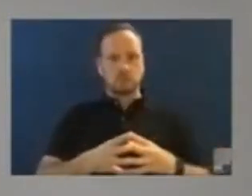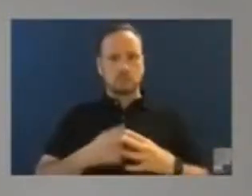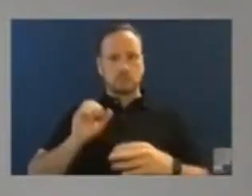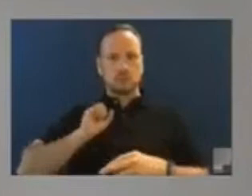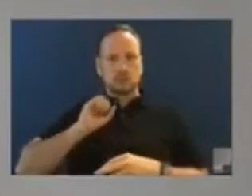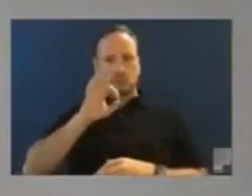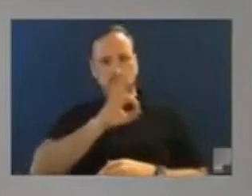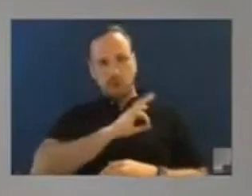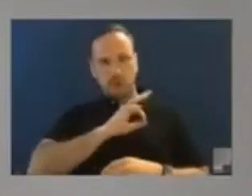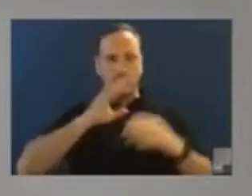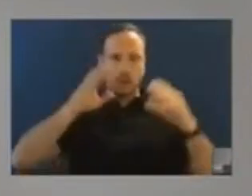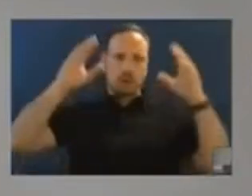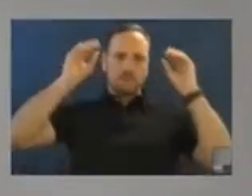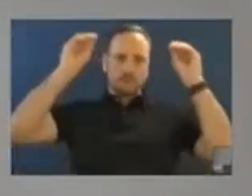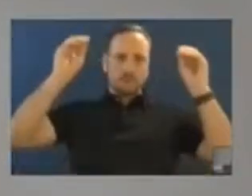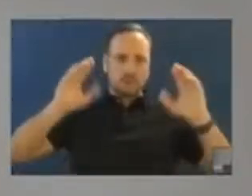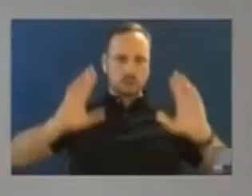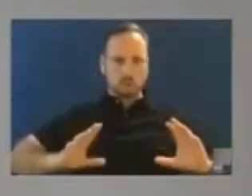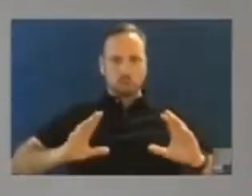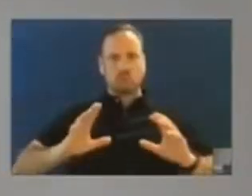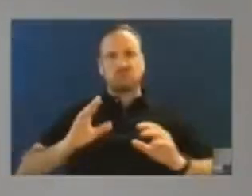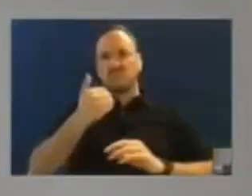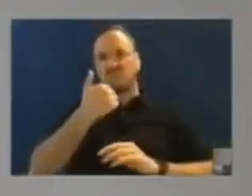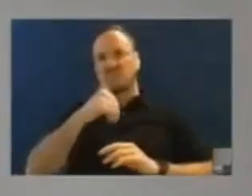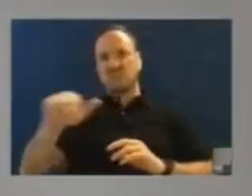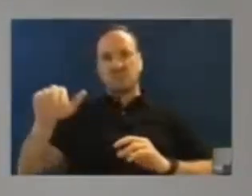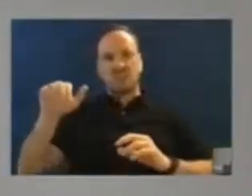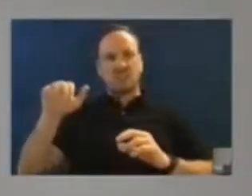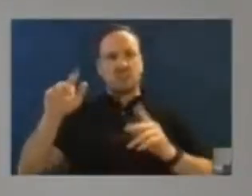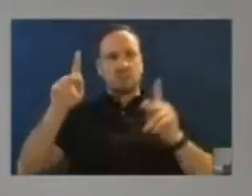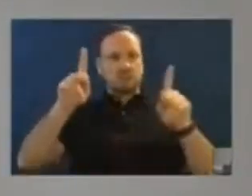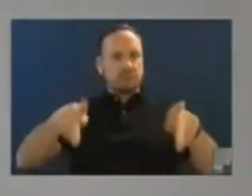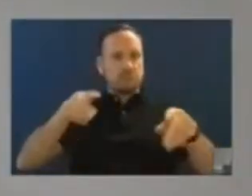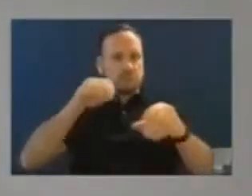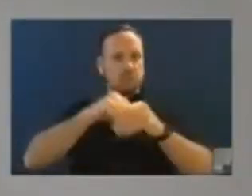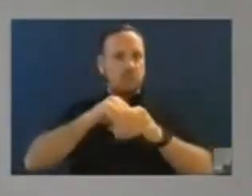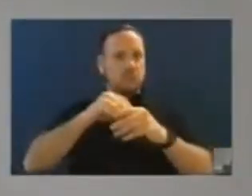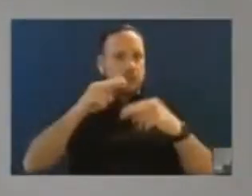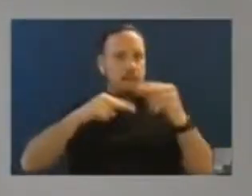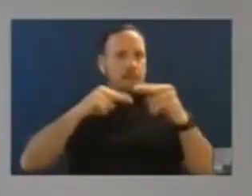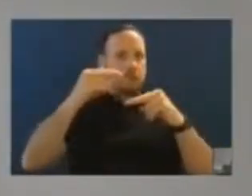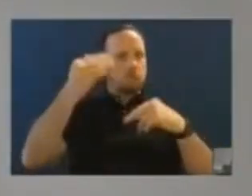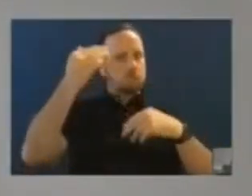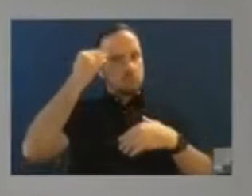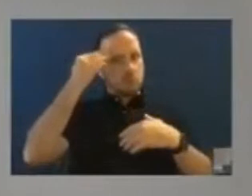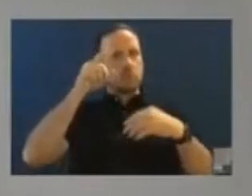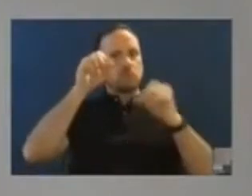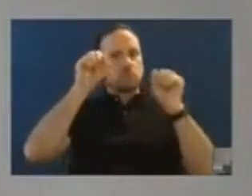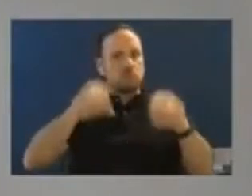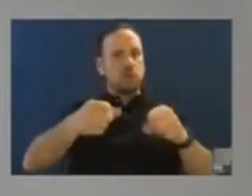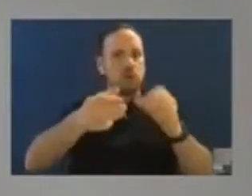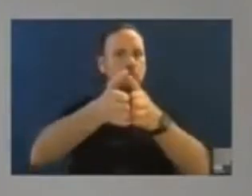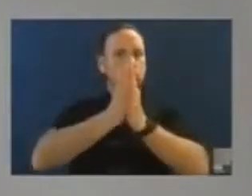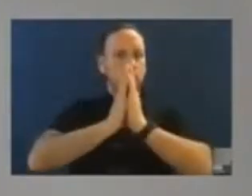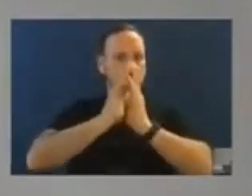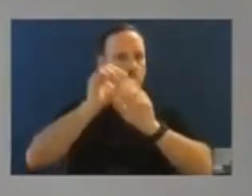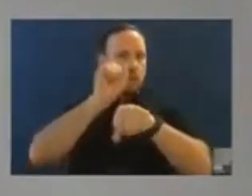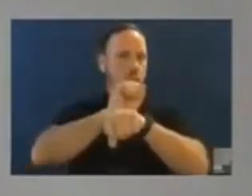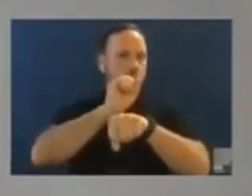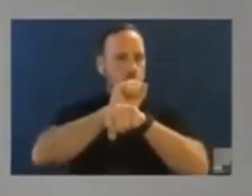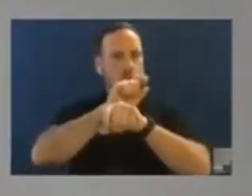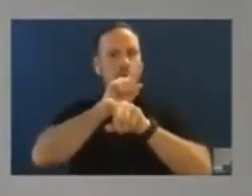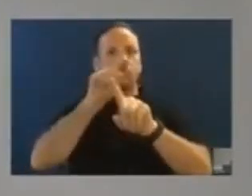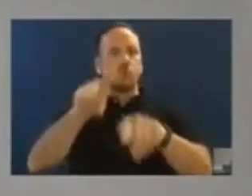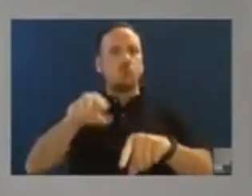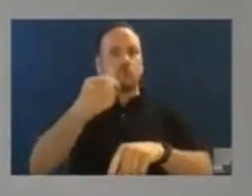and anyone in our school system knows that you can place a work order at any time for us to address a